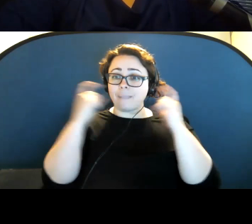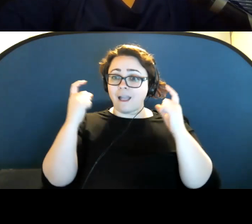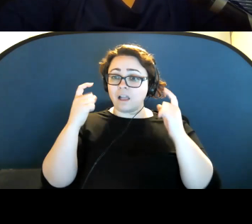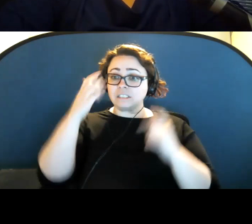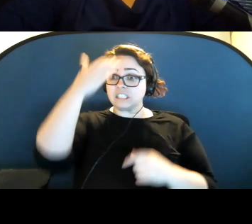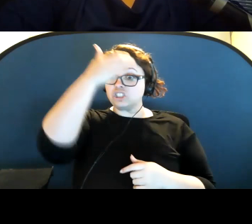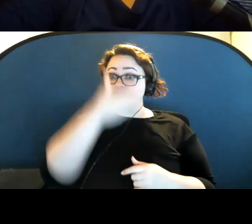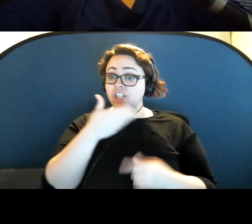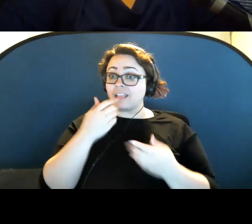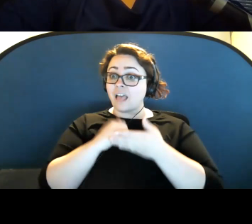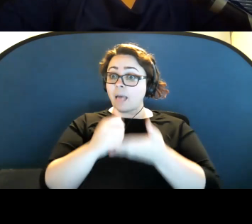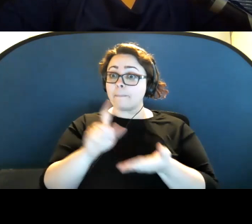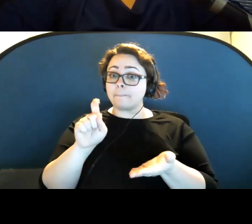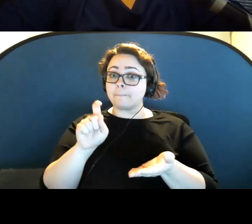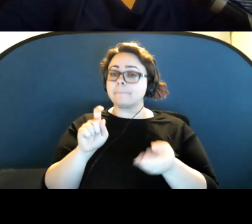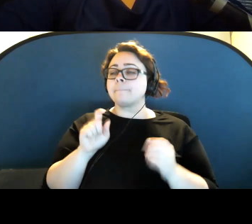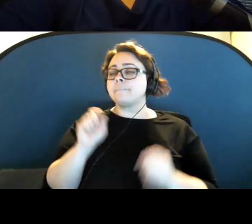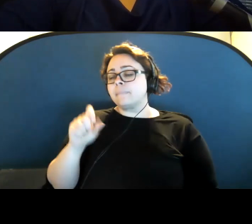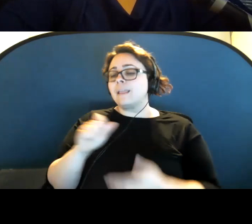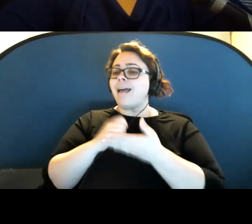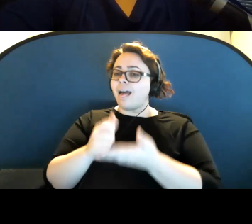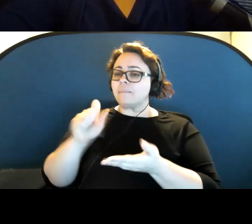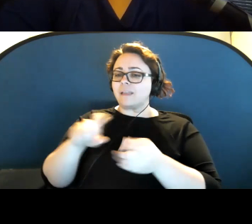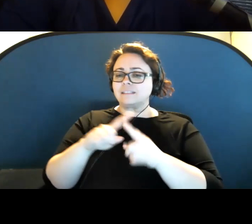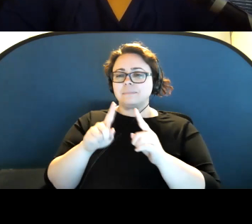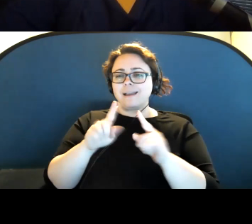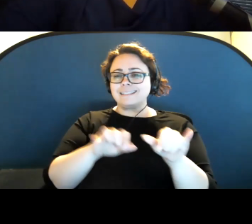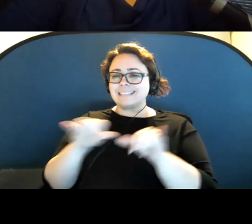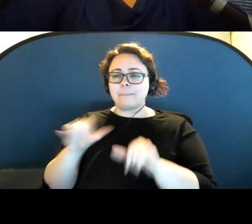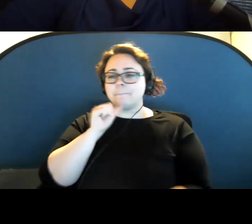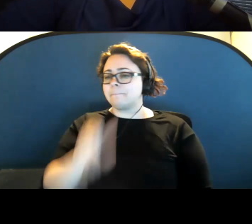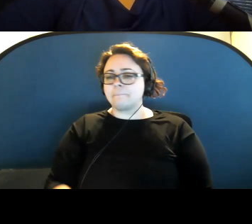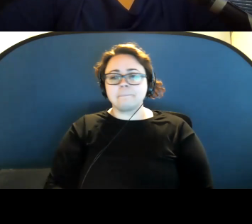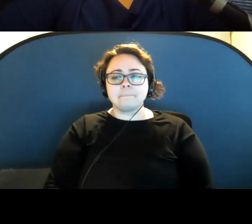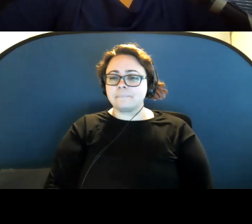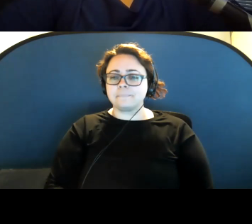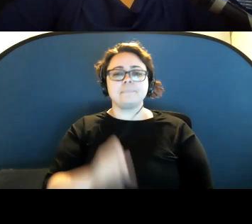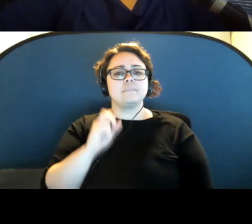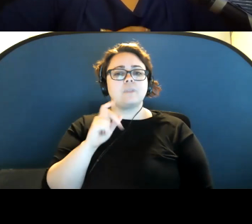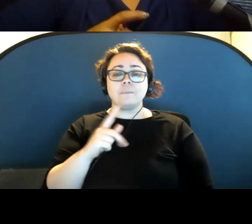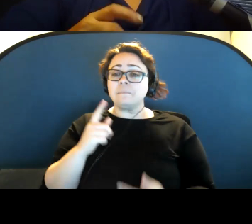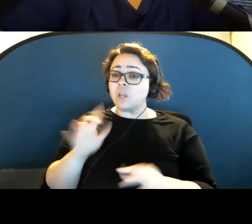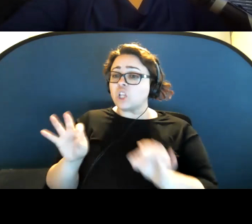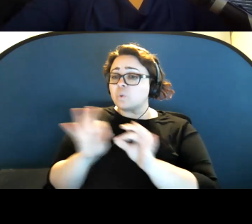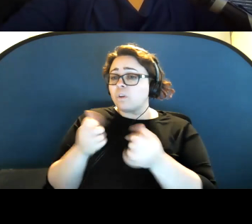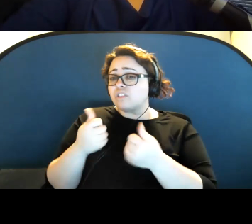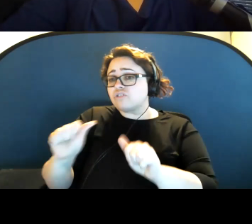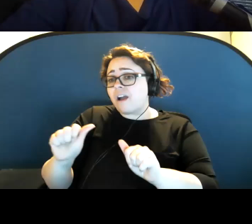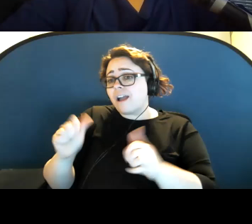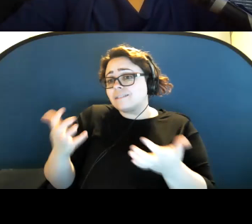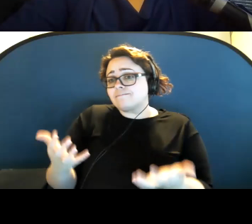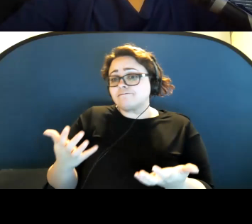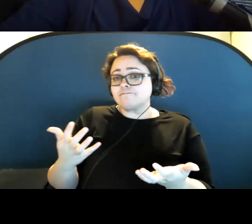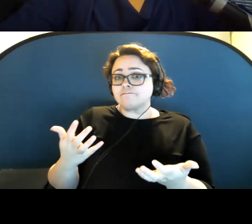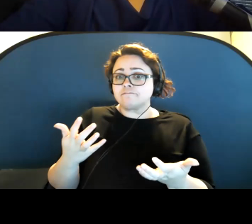I think it would help, but it's not going to be the same. Okay, that's great to know. Thank you. I think it's worth trying, and something that won't